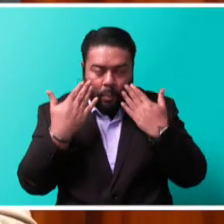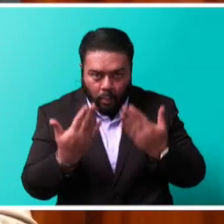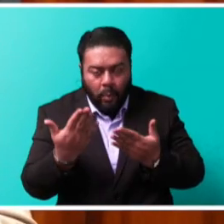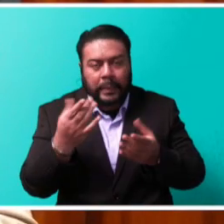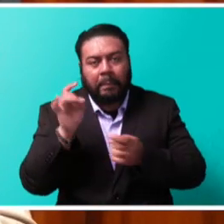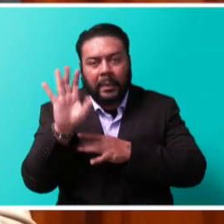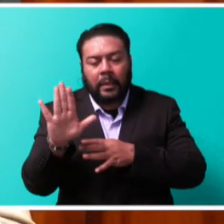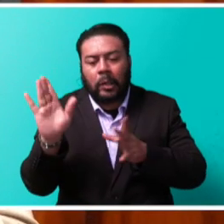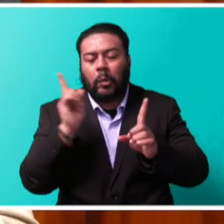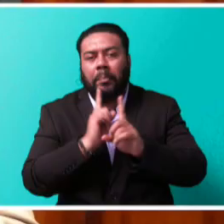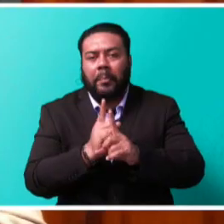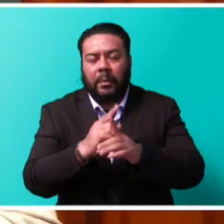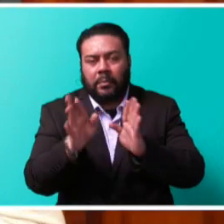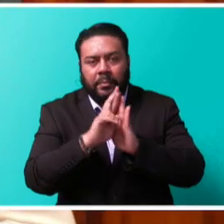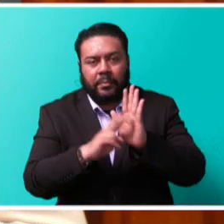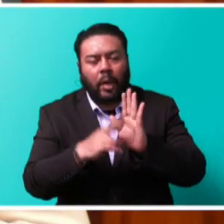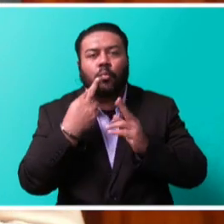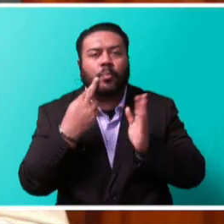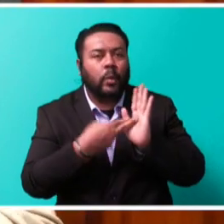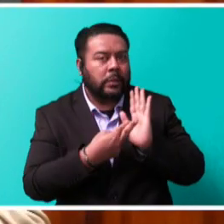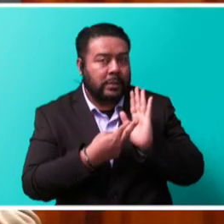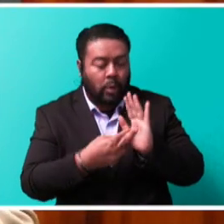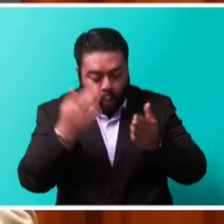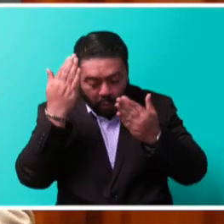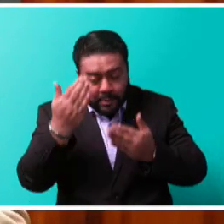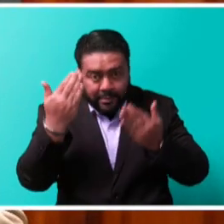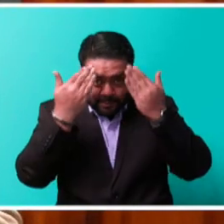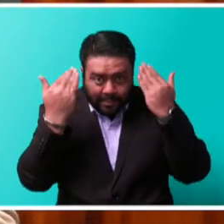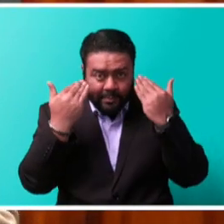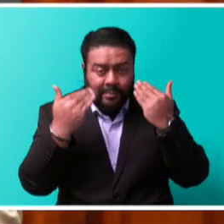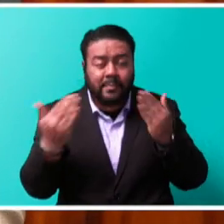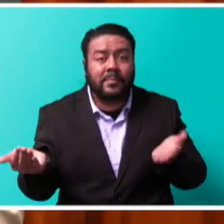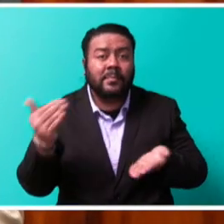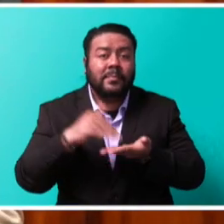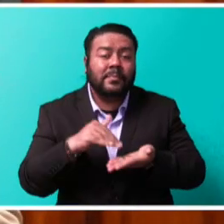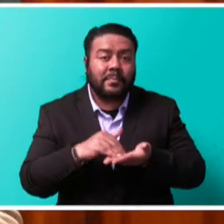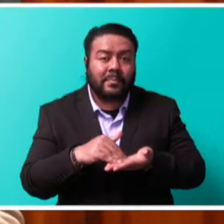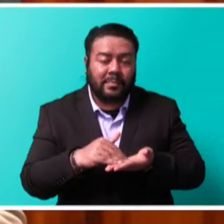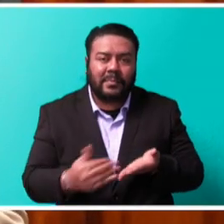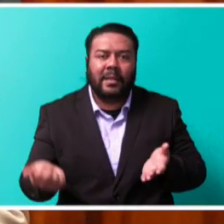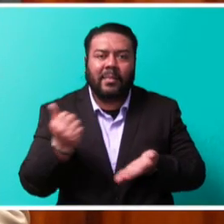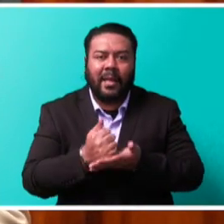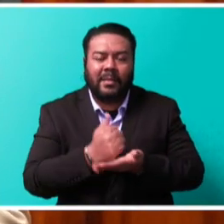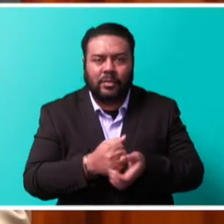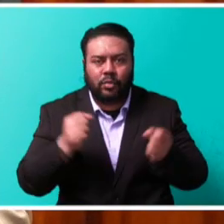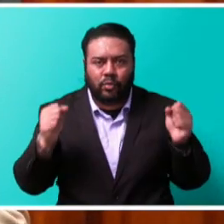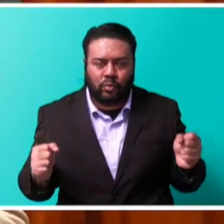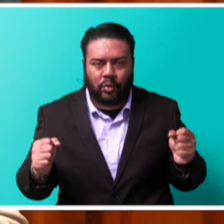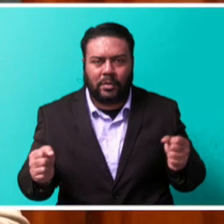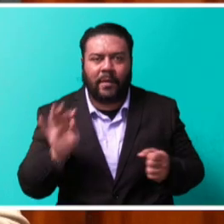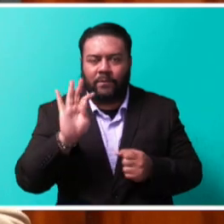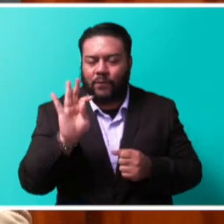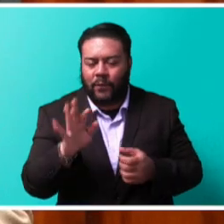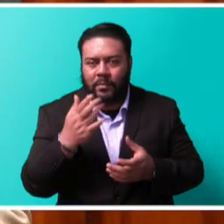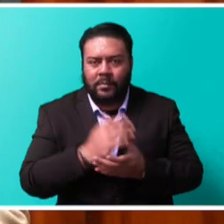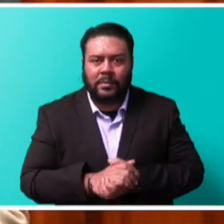independent compliance monitoring and reporting. Honourable Speaker, in addition, the Act introduces stronger compliance and enforcement